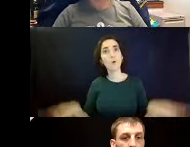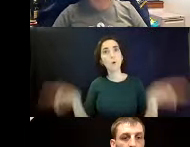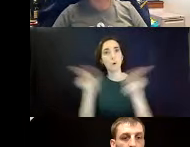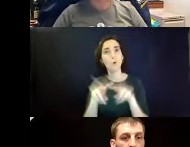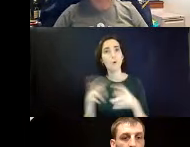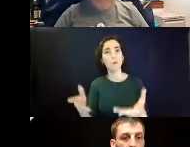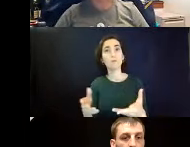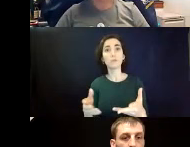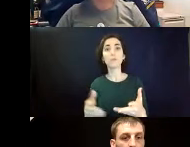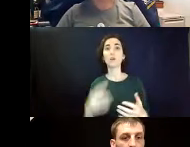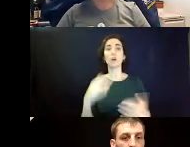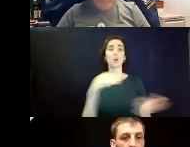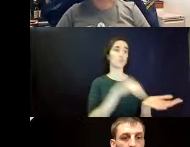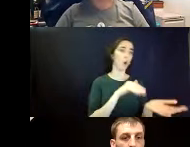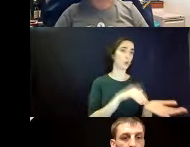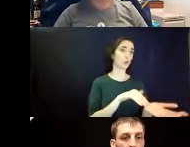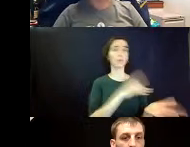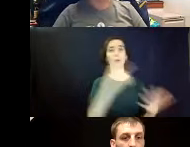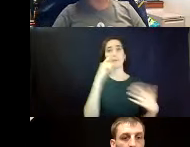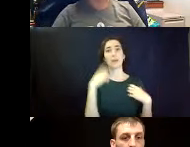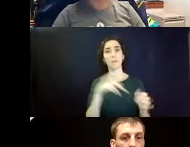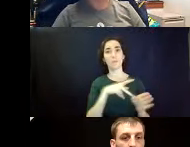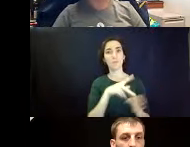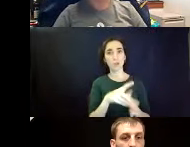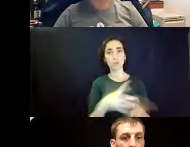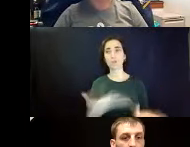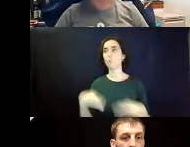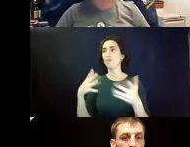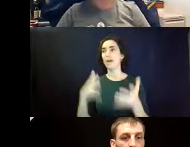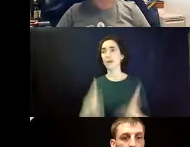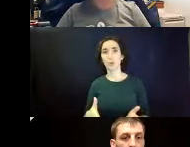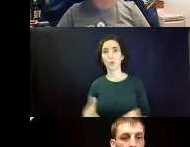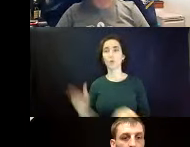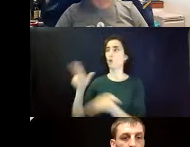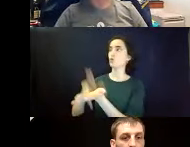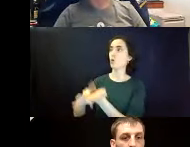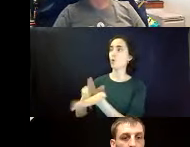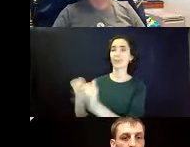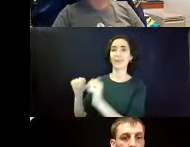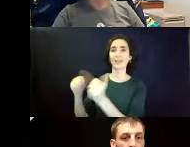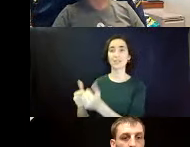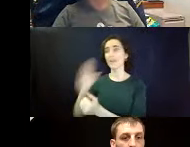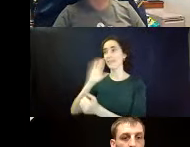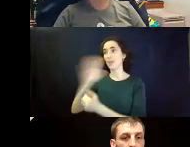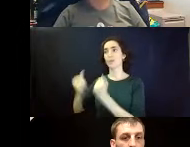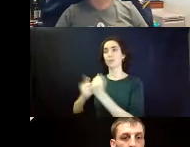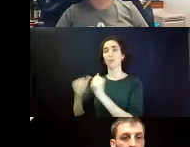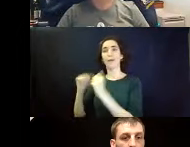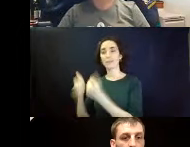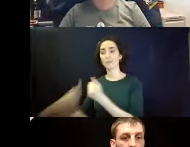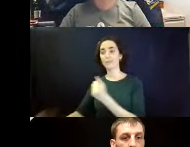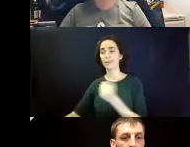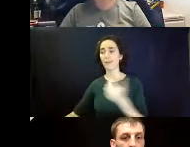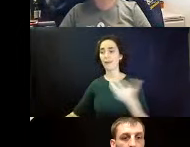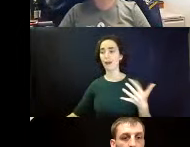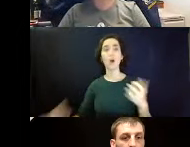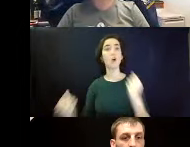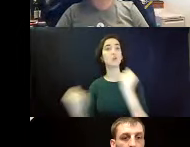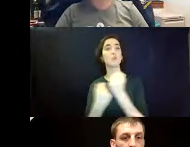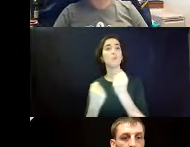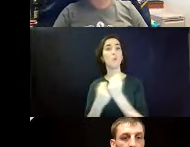health professionals, the providers, such as nursing agencies, direct support agencies, support